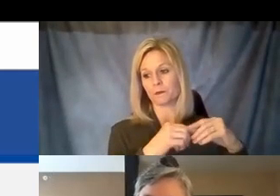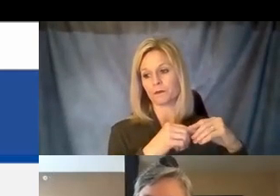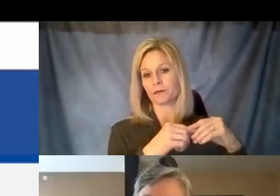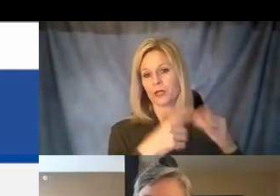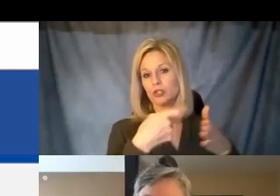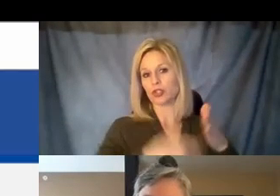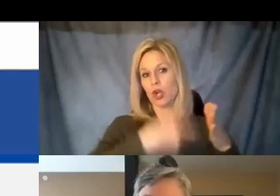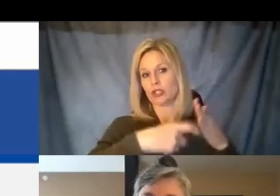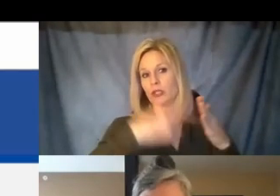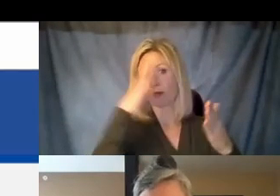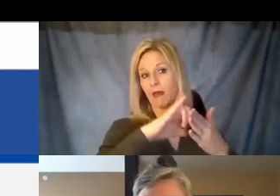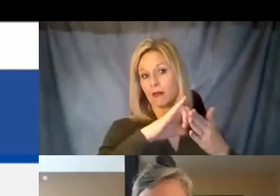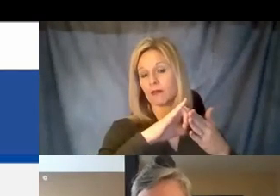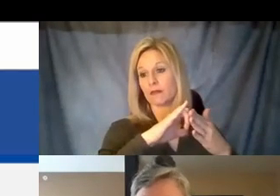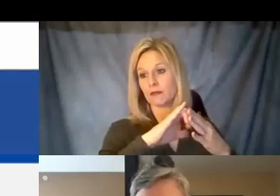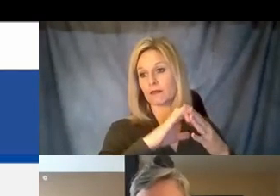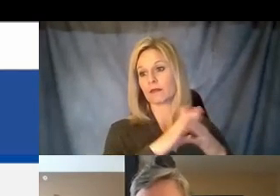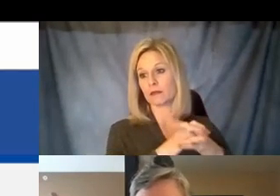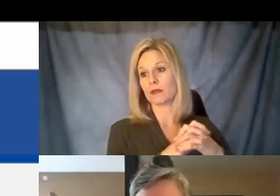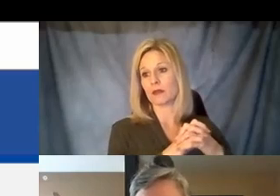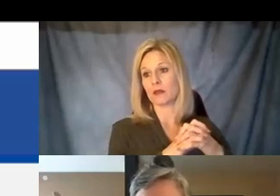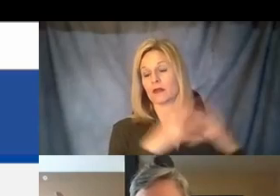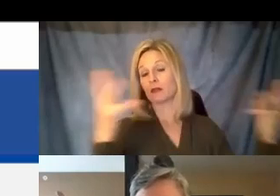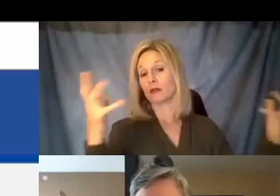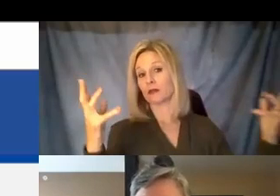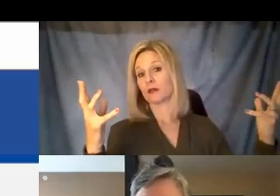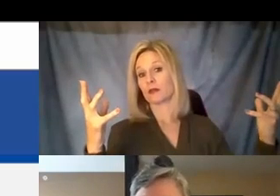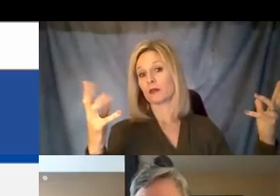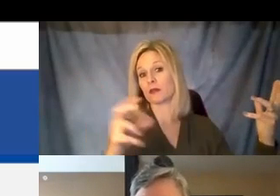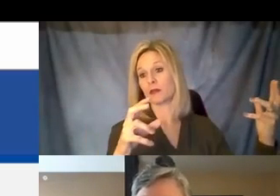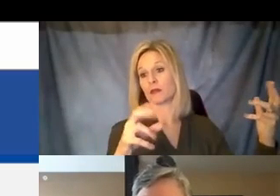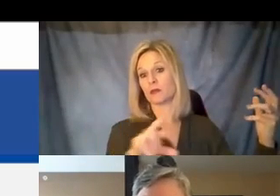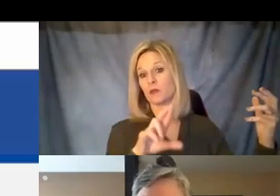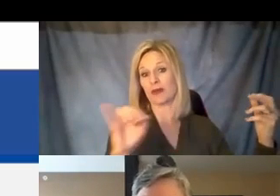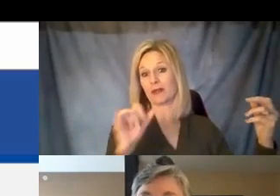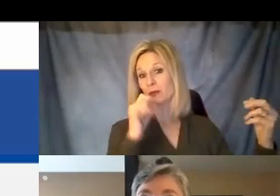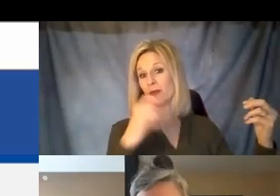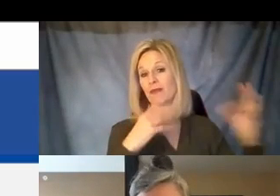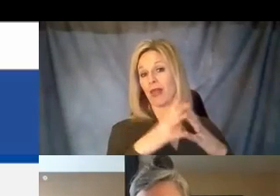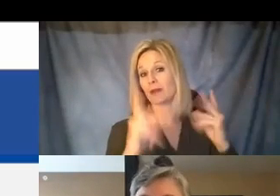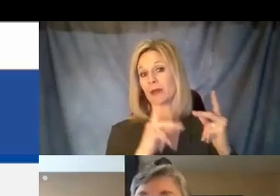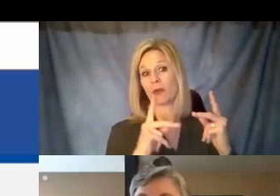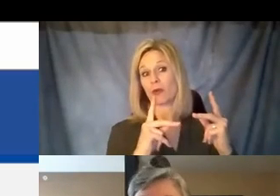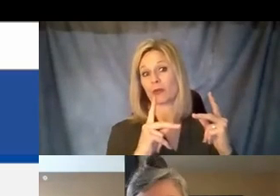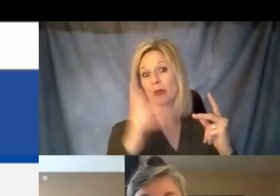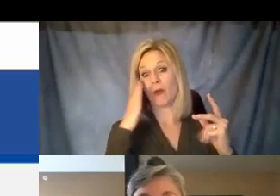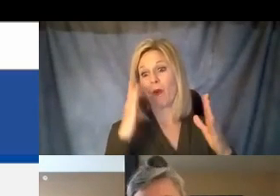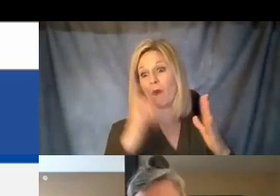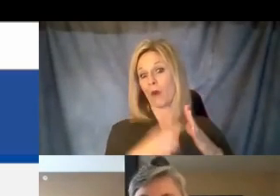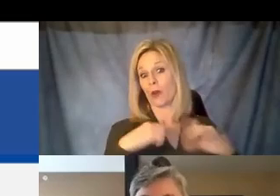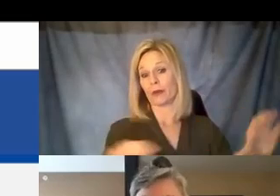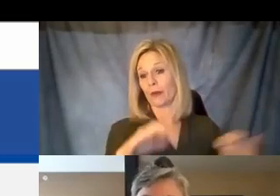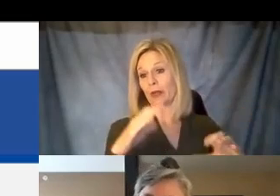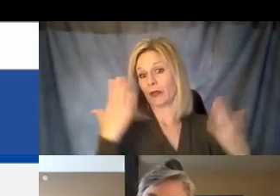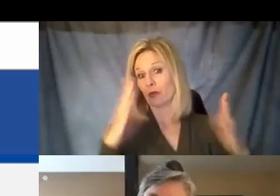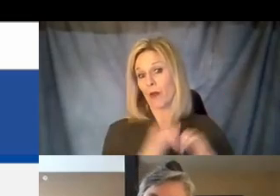charging for that. Like I mean, Rhode Island, we don't have a lot of people that know how to do what we do. So Right. That's